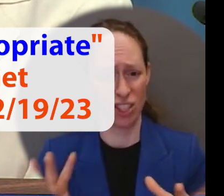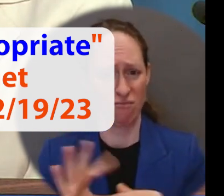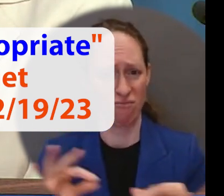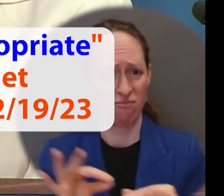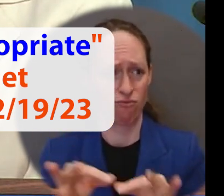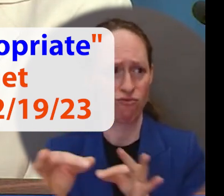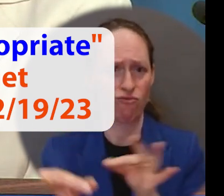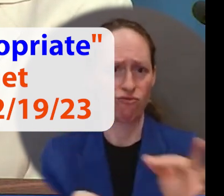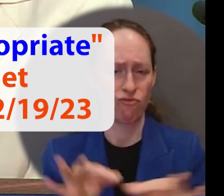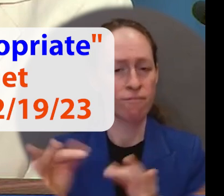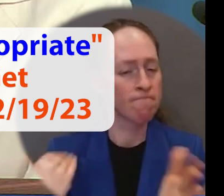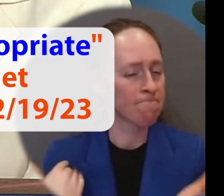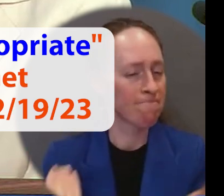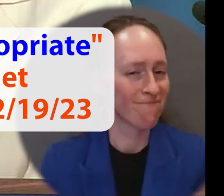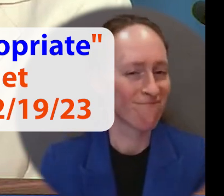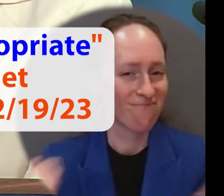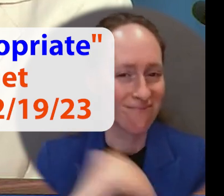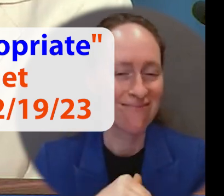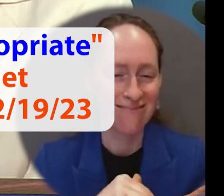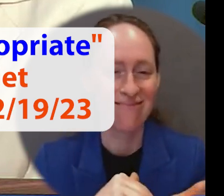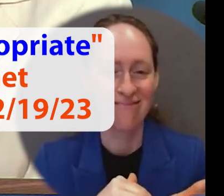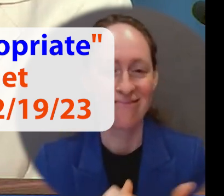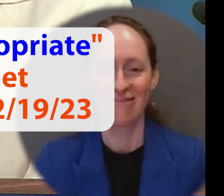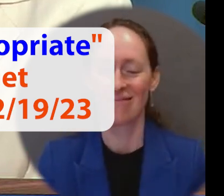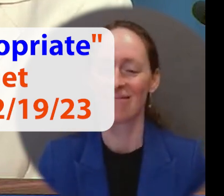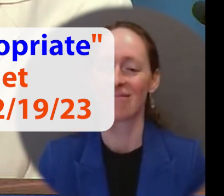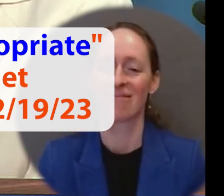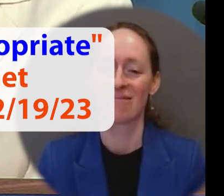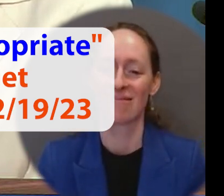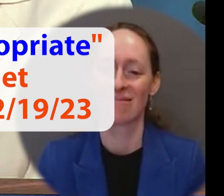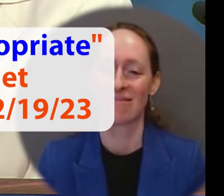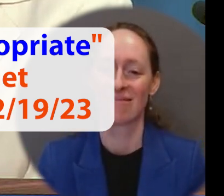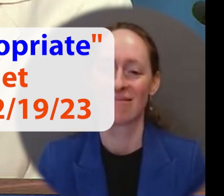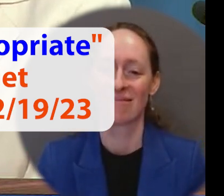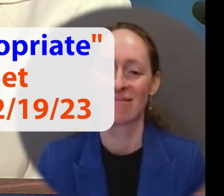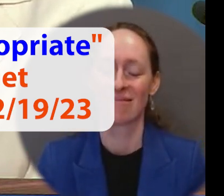is that the president and their family were